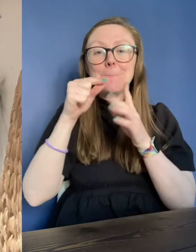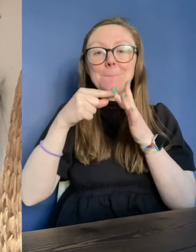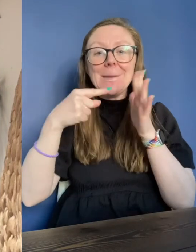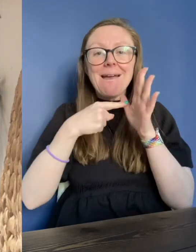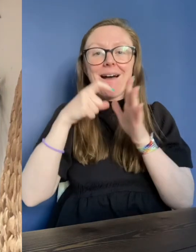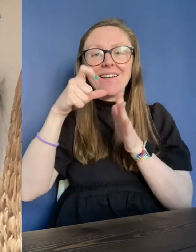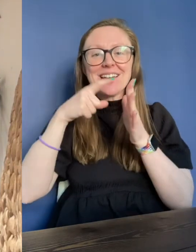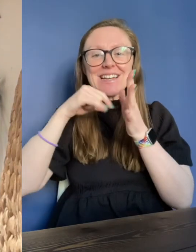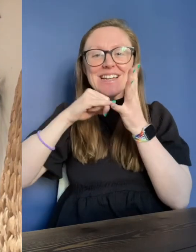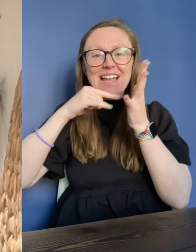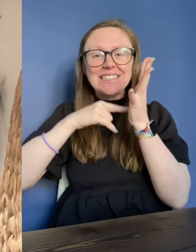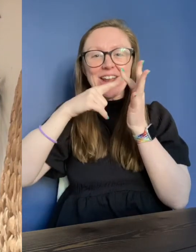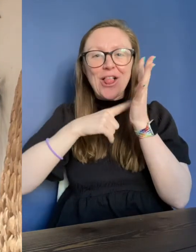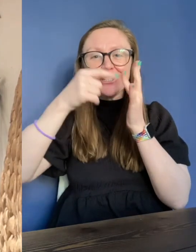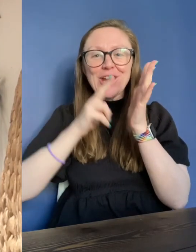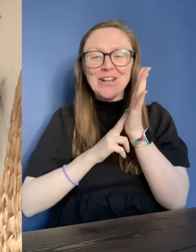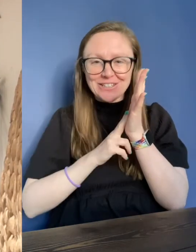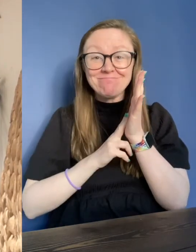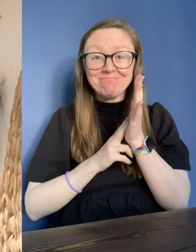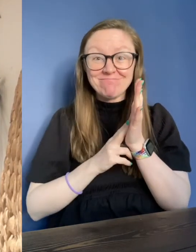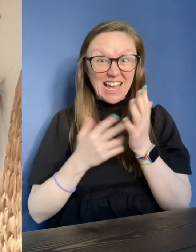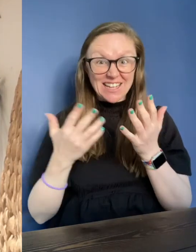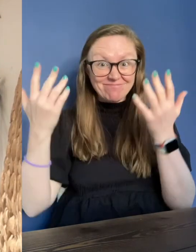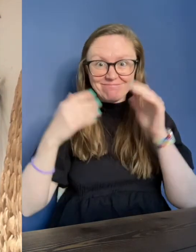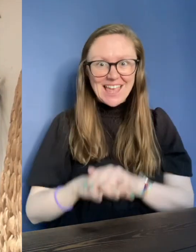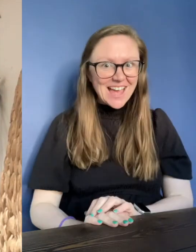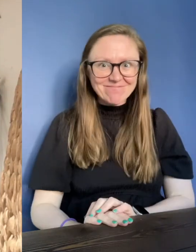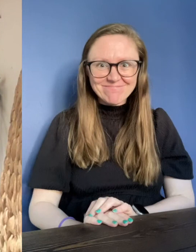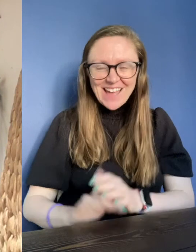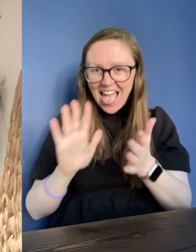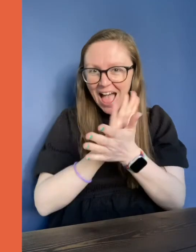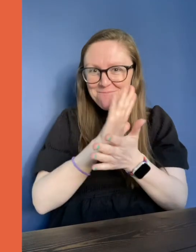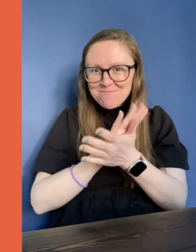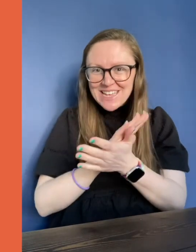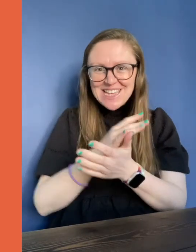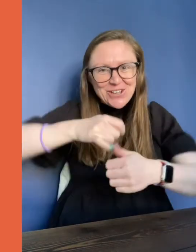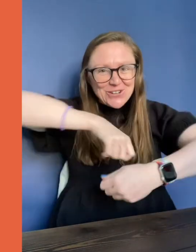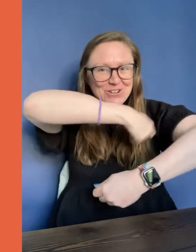Castleton. Yeah, happy cooking.